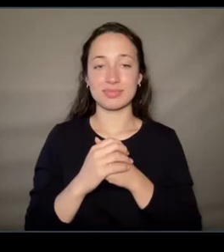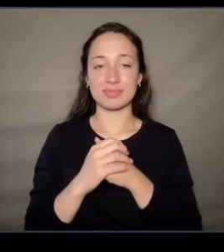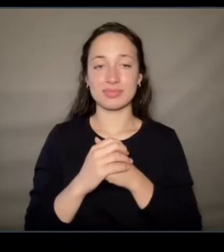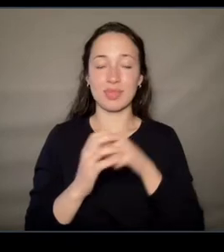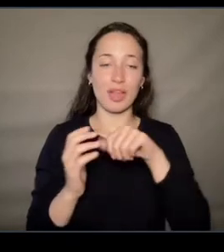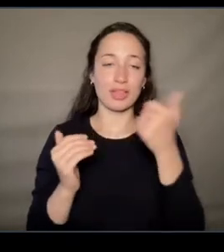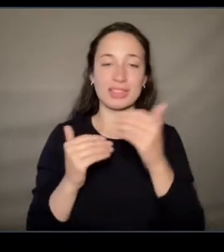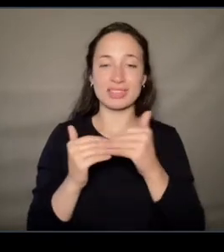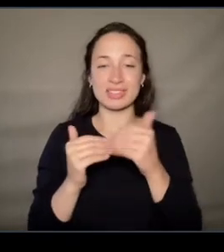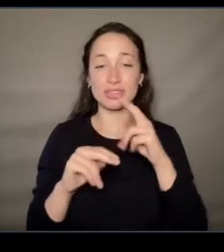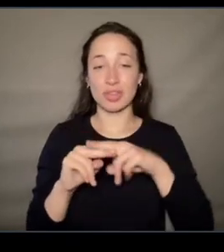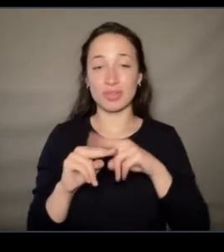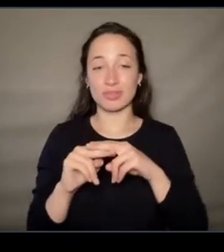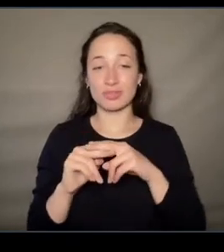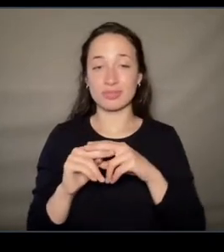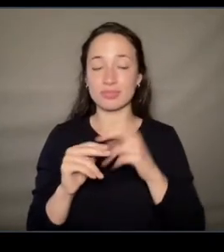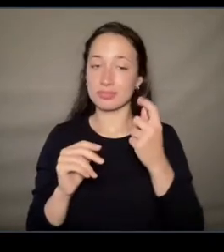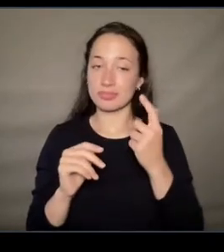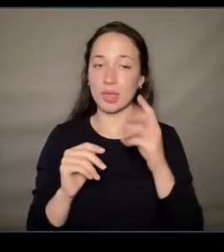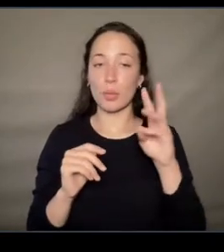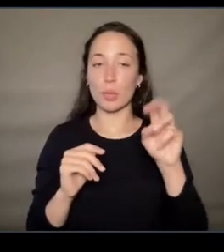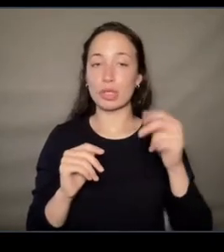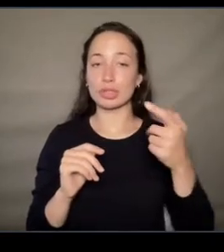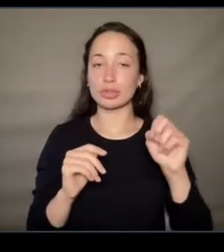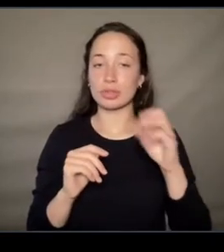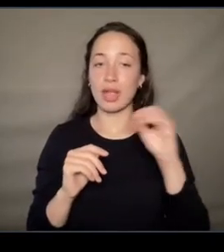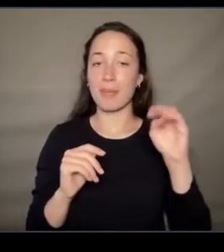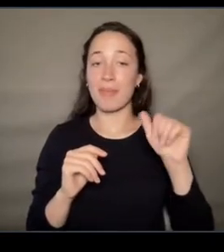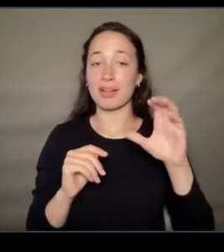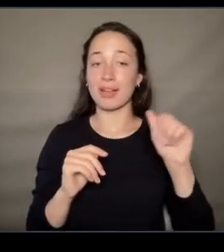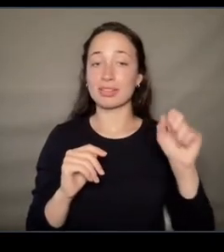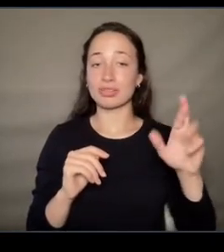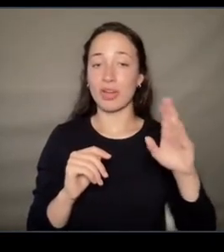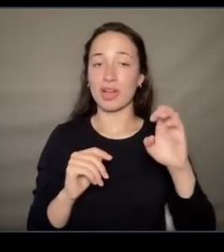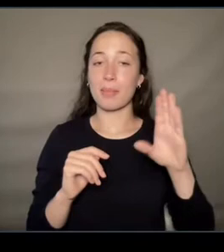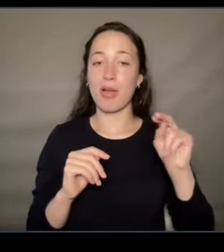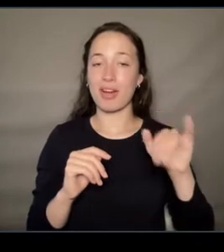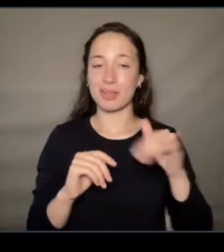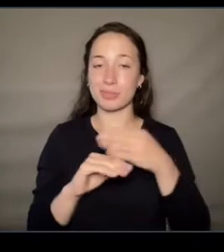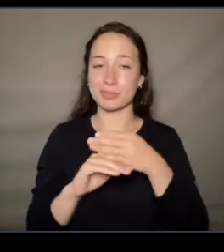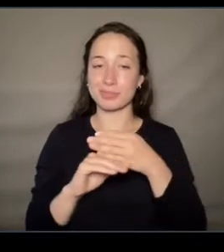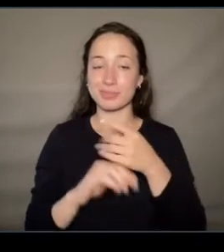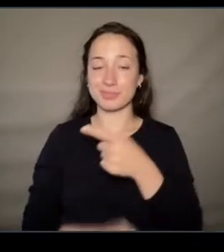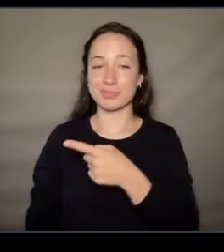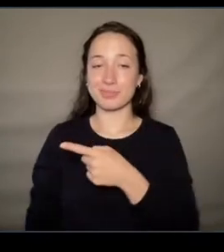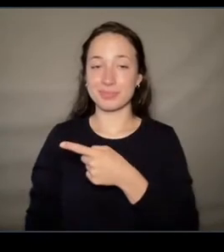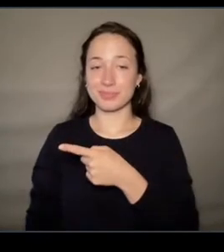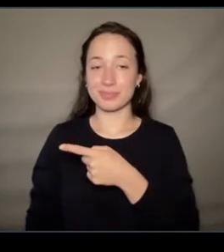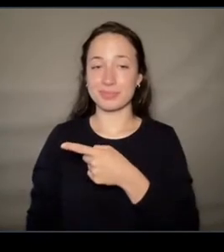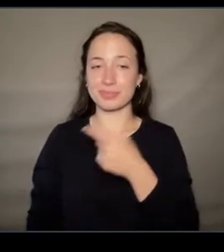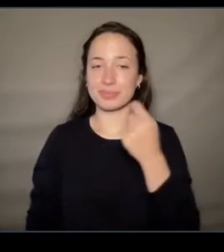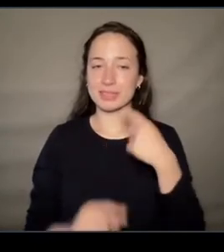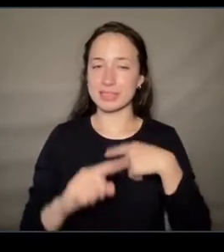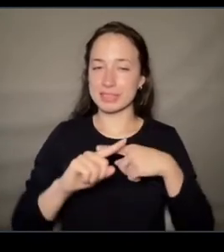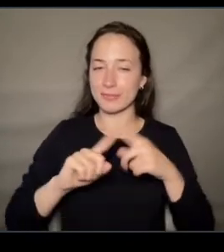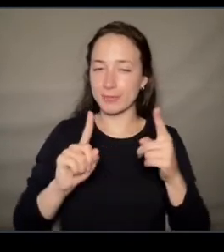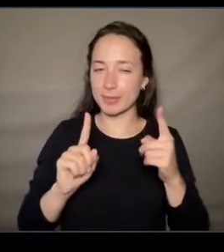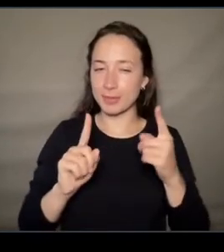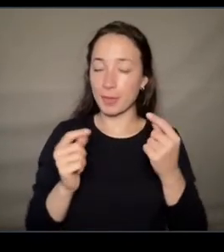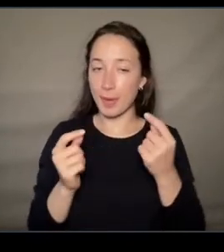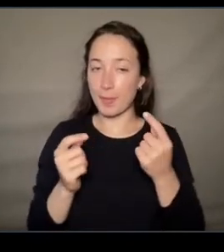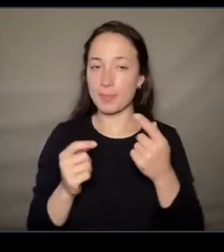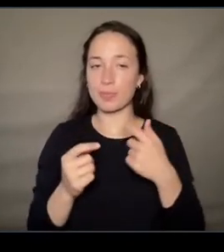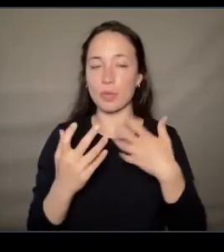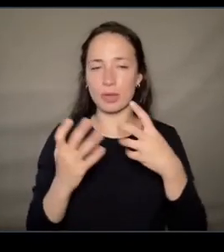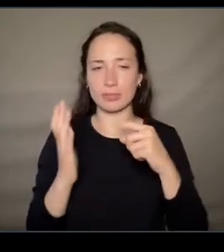Here's another easy chair, this time in Wenge and Macassar ebony, but I did something different on this